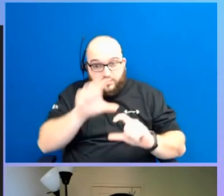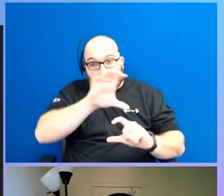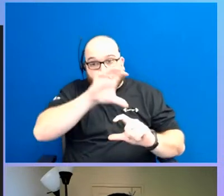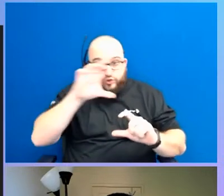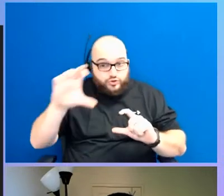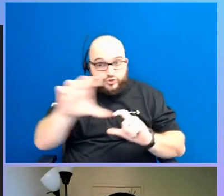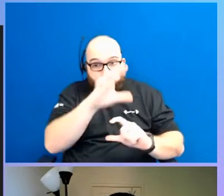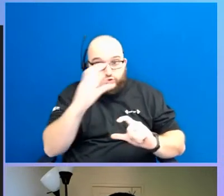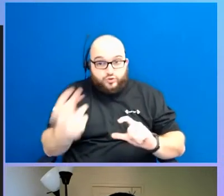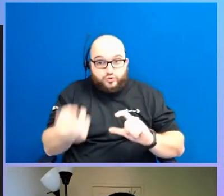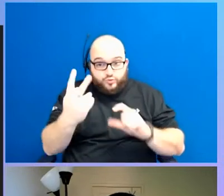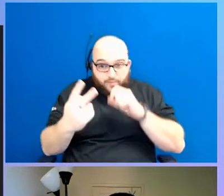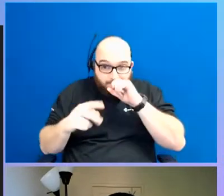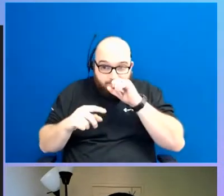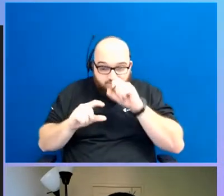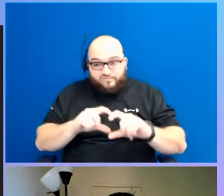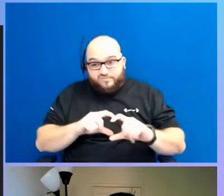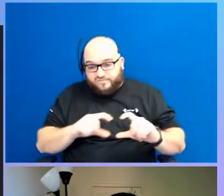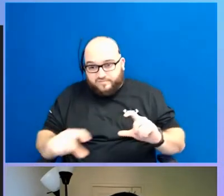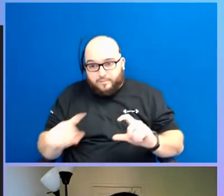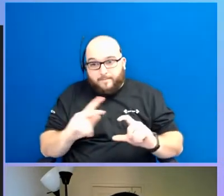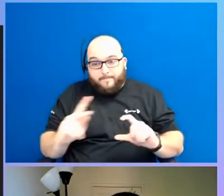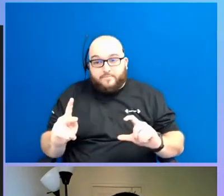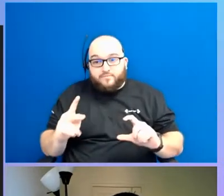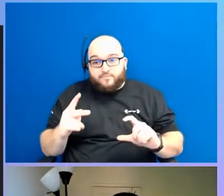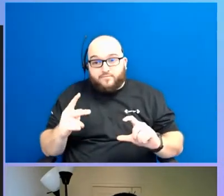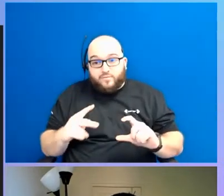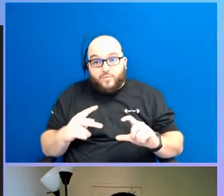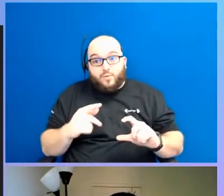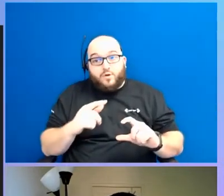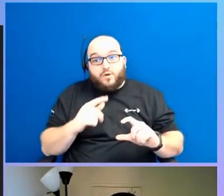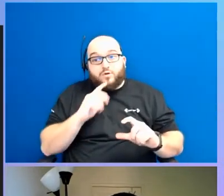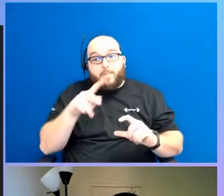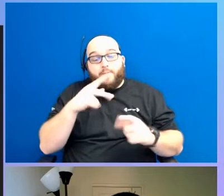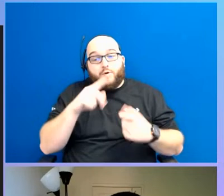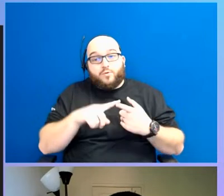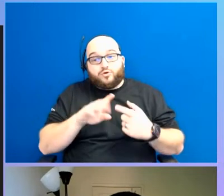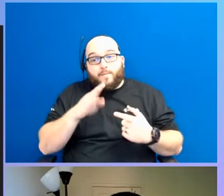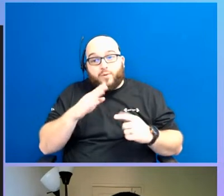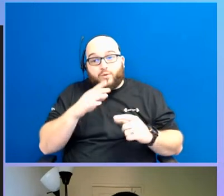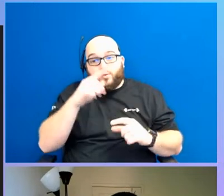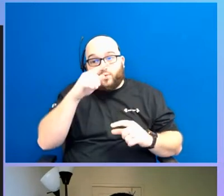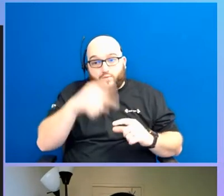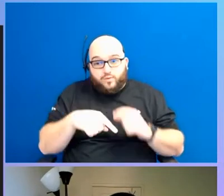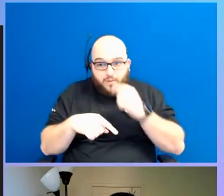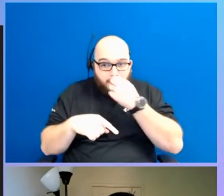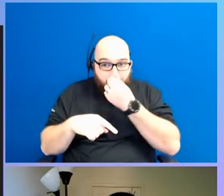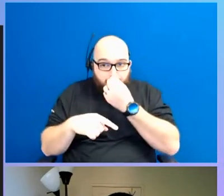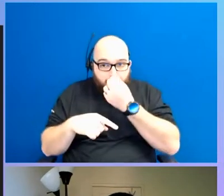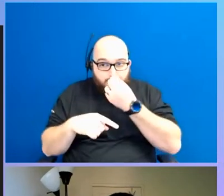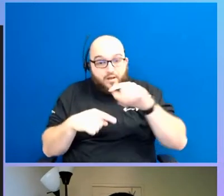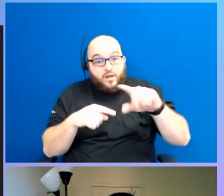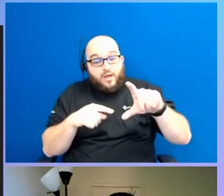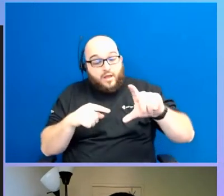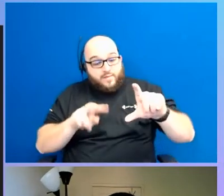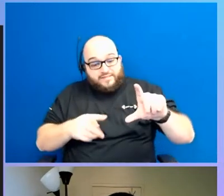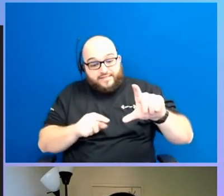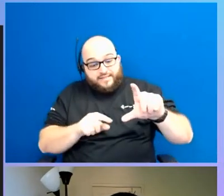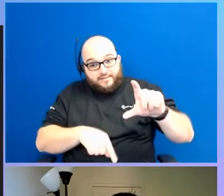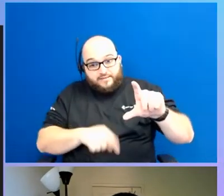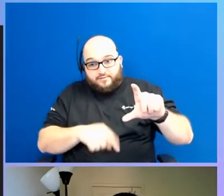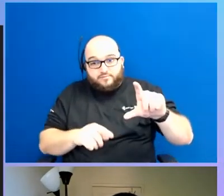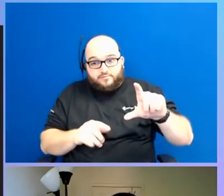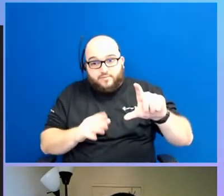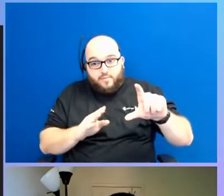is purple ombre. It goes from purple to blue, but the second tier is solid. So what do I say to that when Susheta